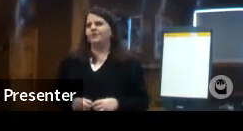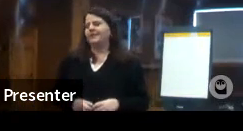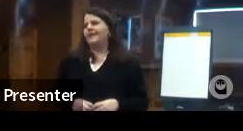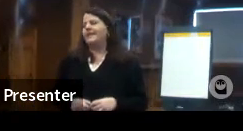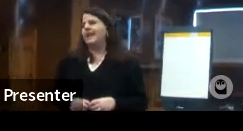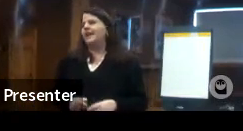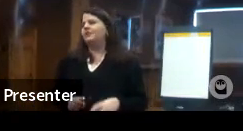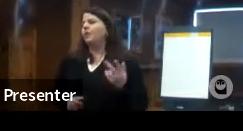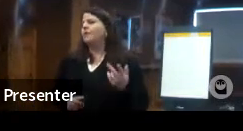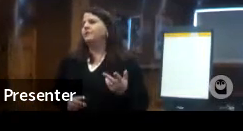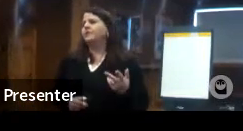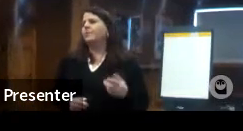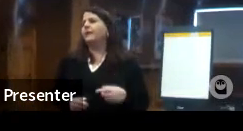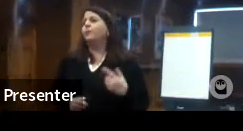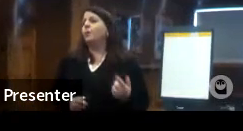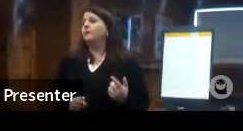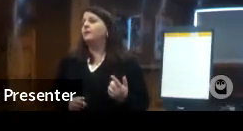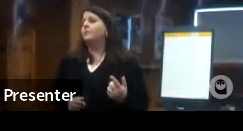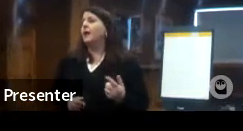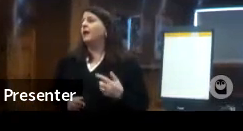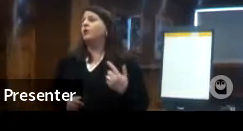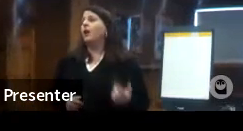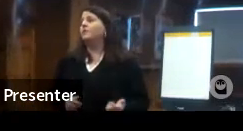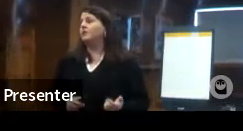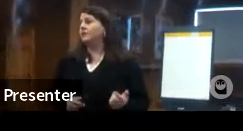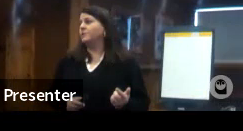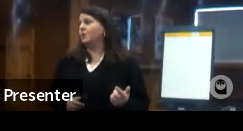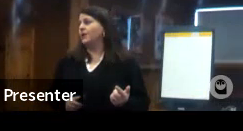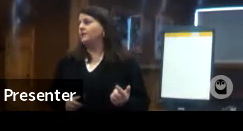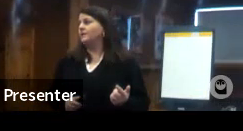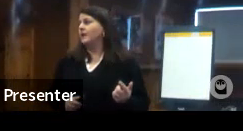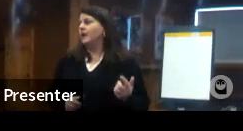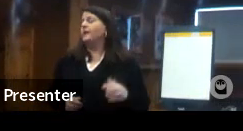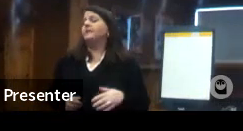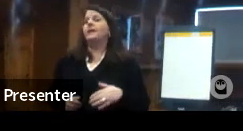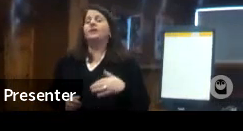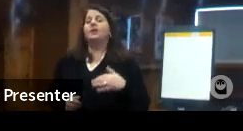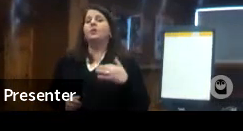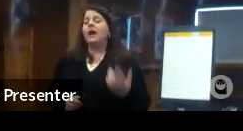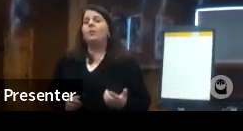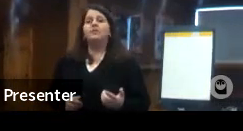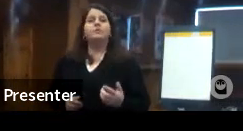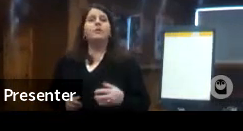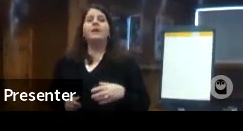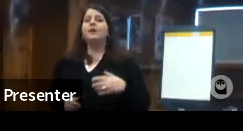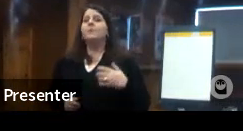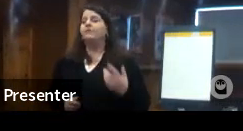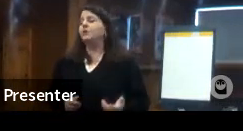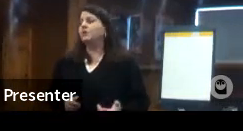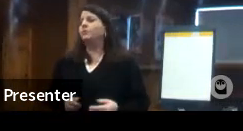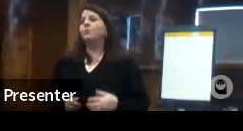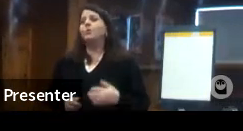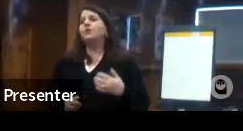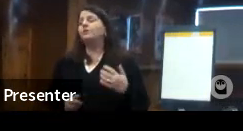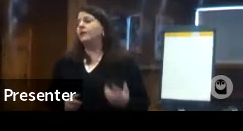your officers? And he had two officers coming and one of them had a lot of years of experience. And I said, you know, how well do you know him?